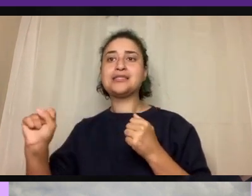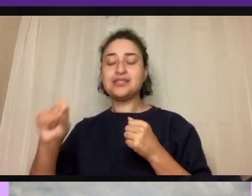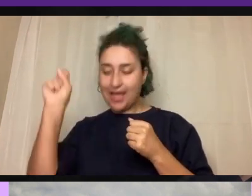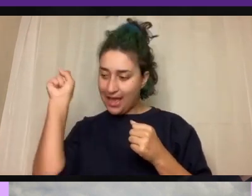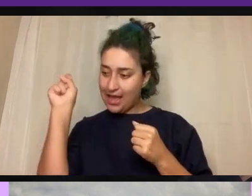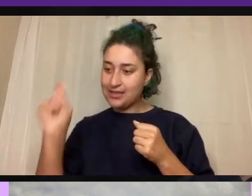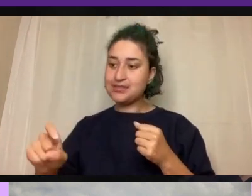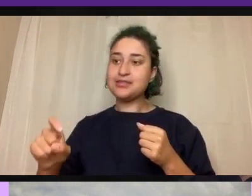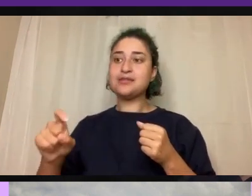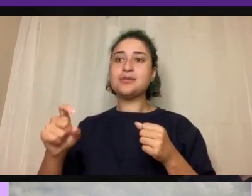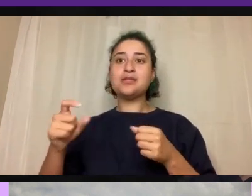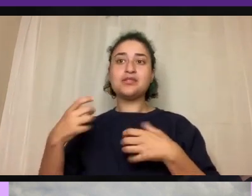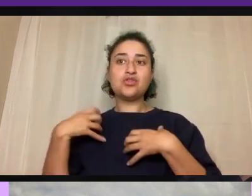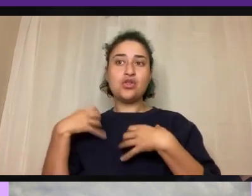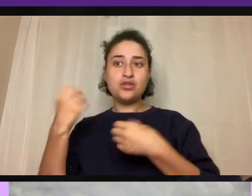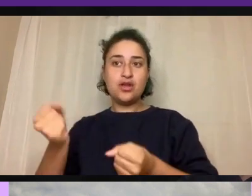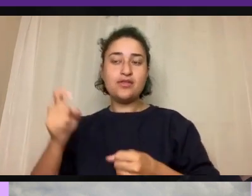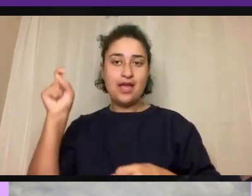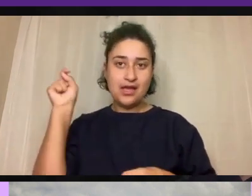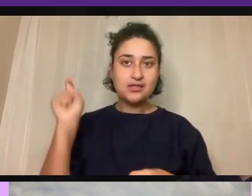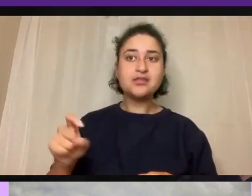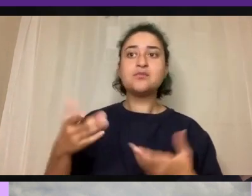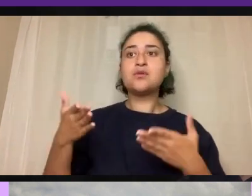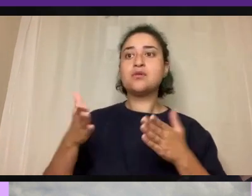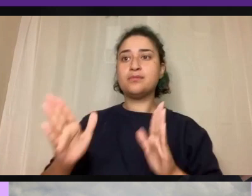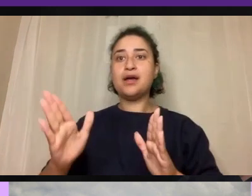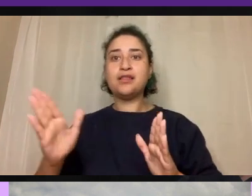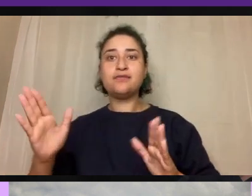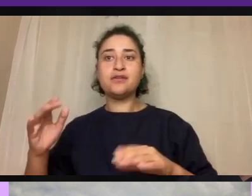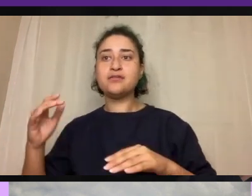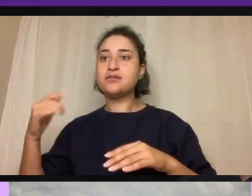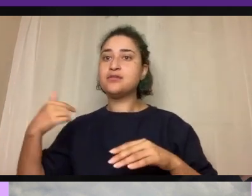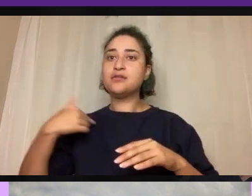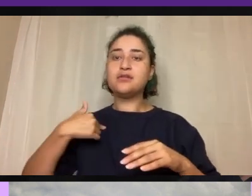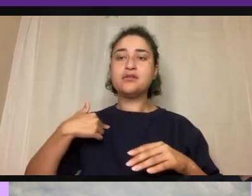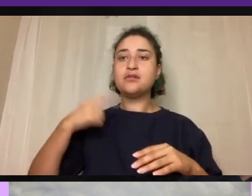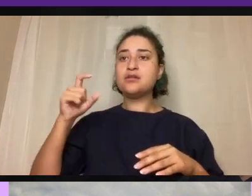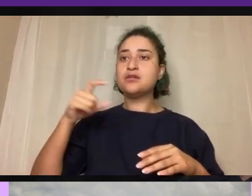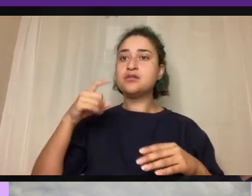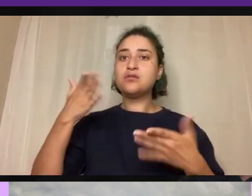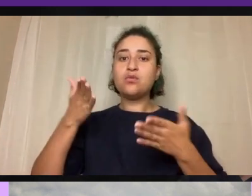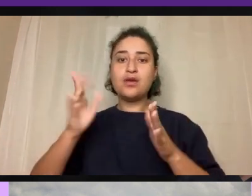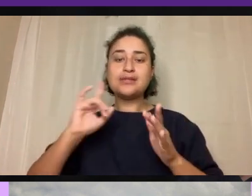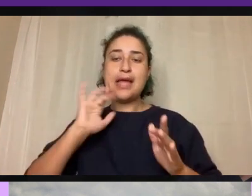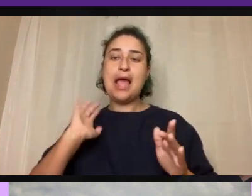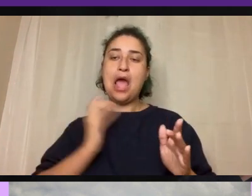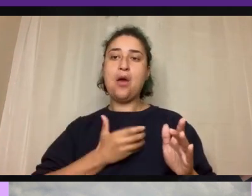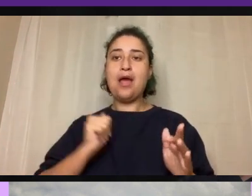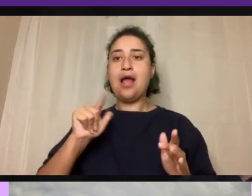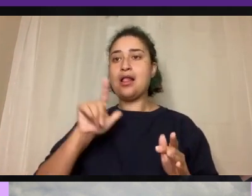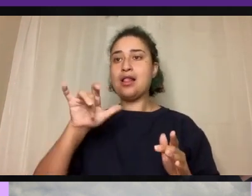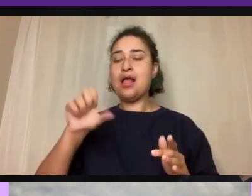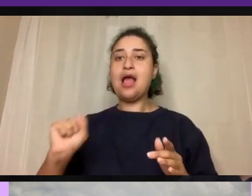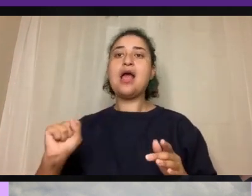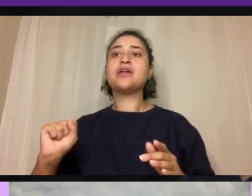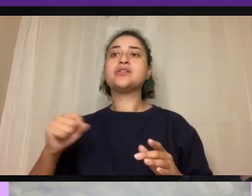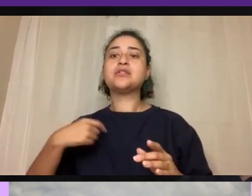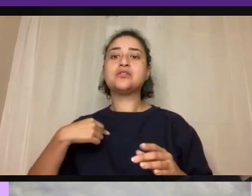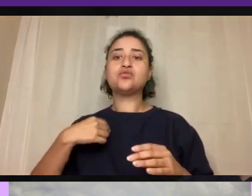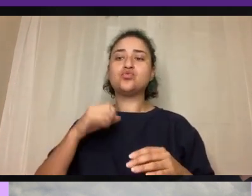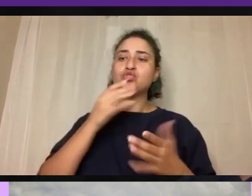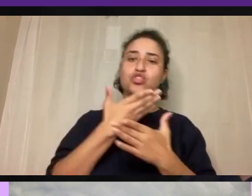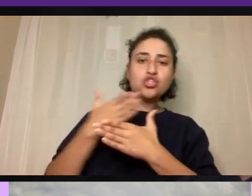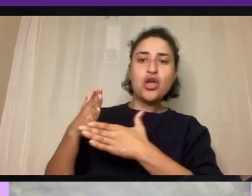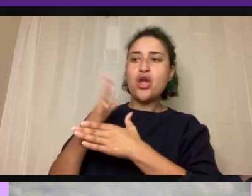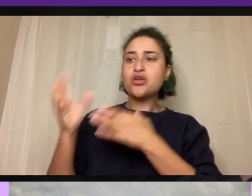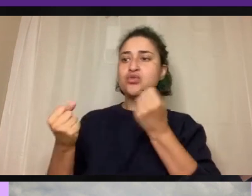to be ways that we embrace those allies who share and support some of these visions